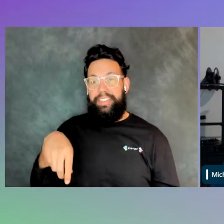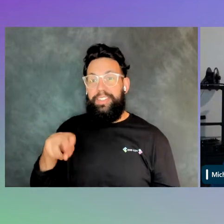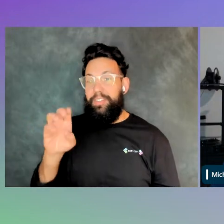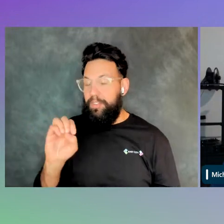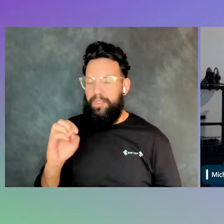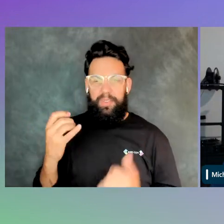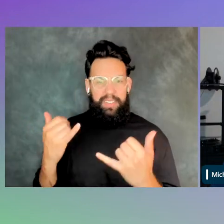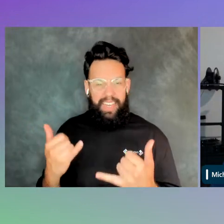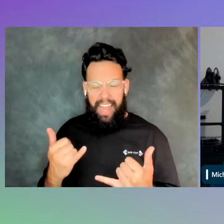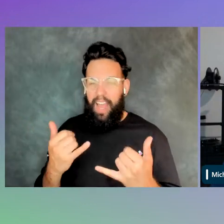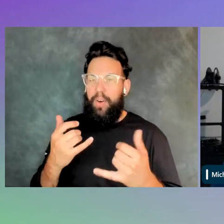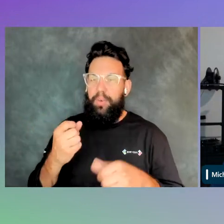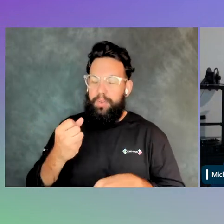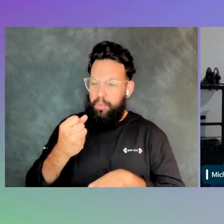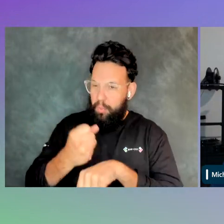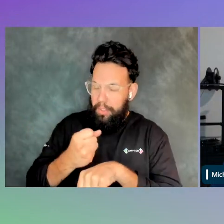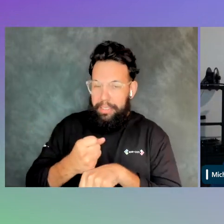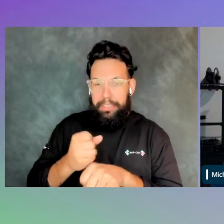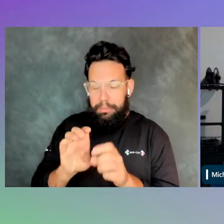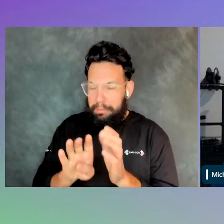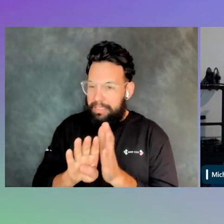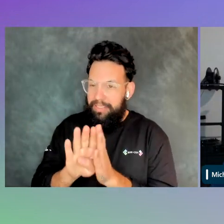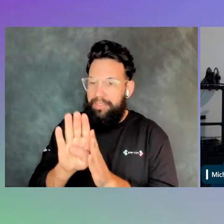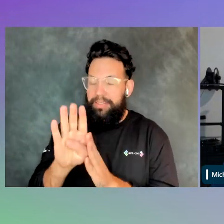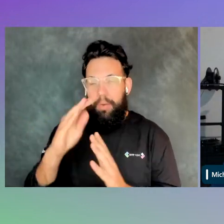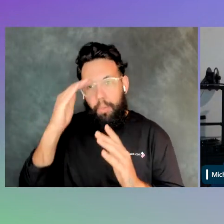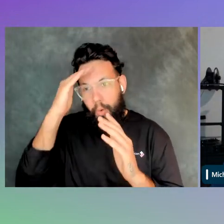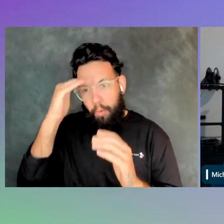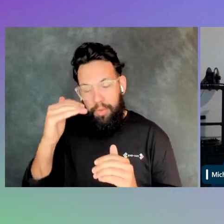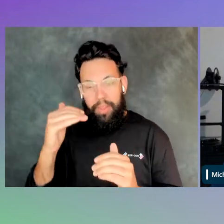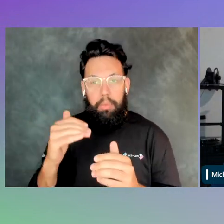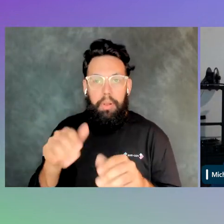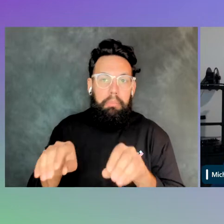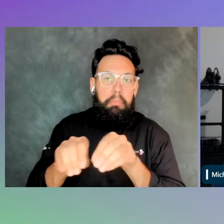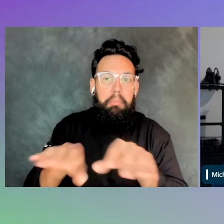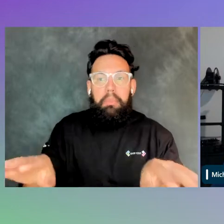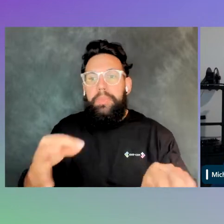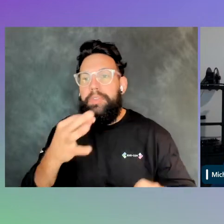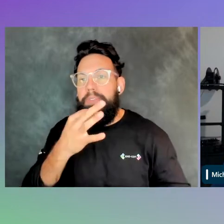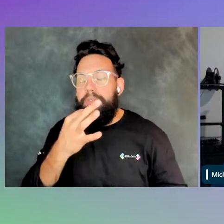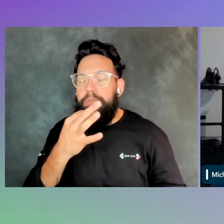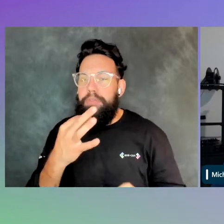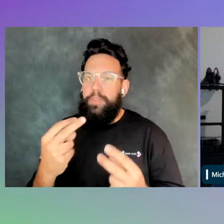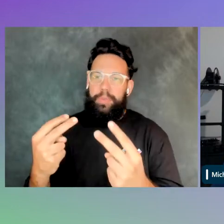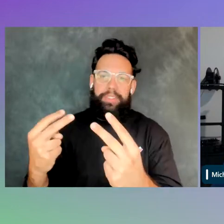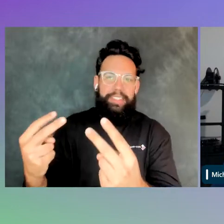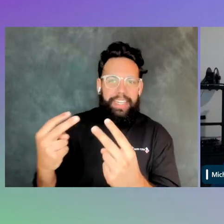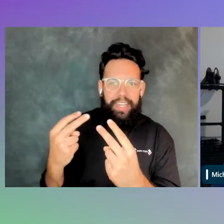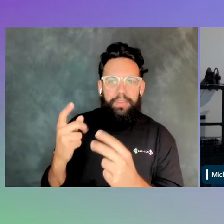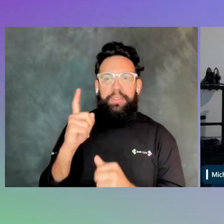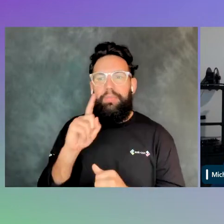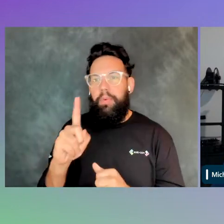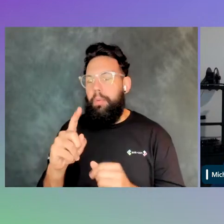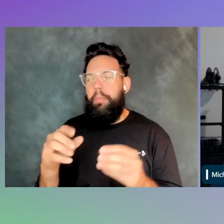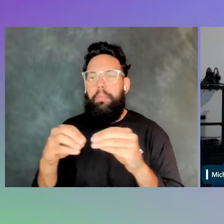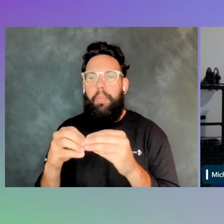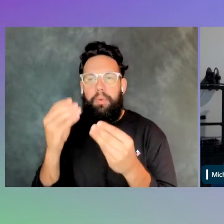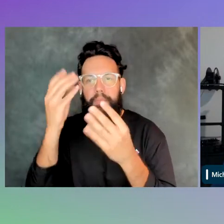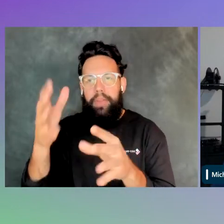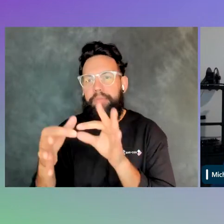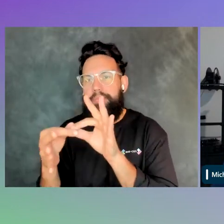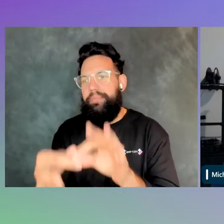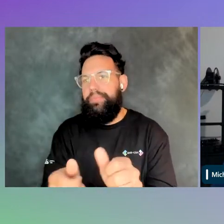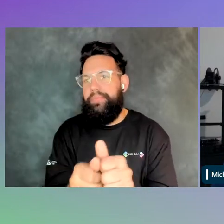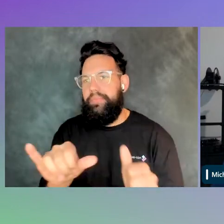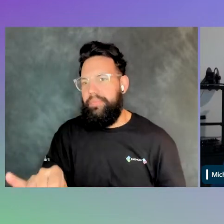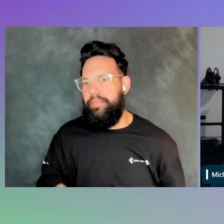And hopefully will be out shortly. So please stay tuned for any additional updates on that. And with that,